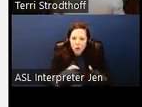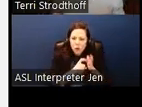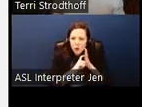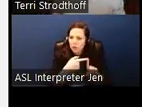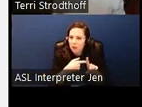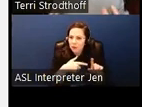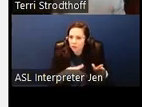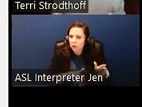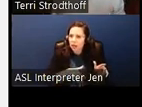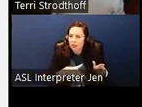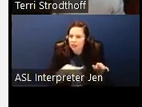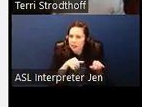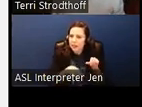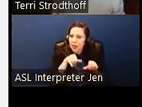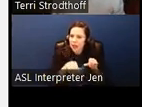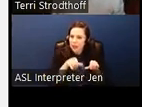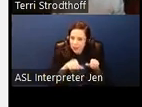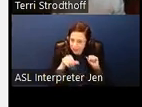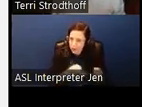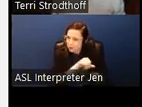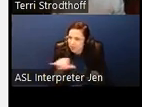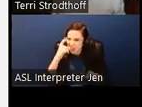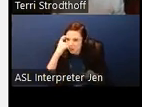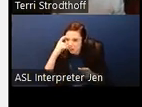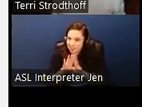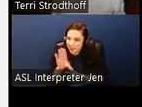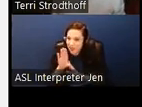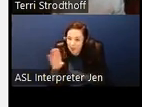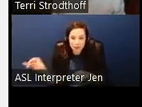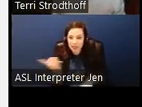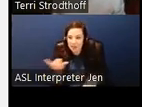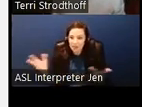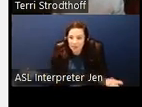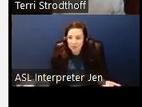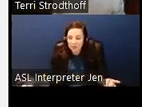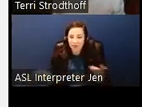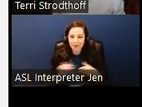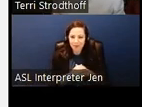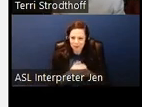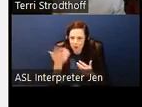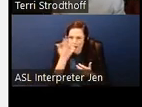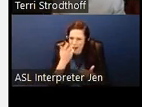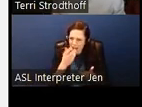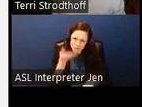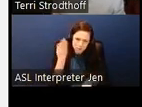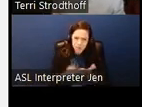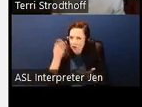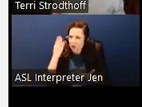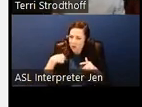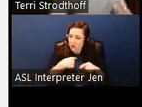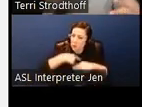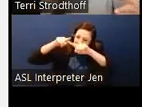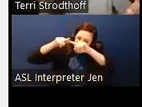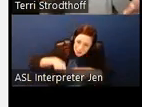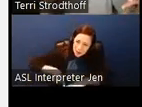level of neurological and cognitive development. It gives a sense of how utterly dependent we are,